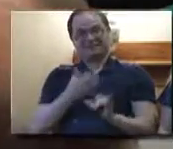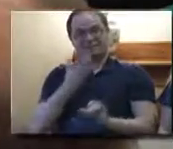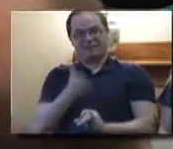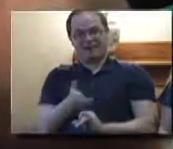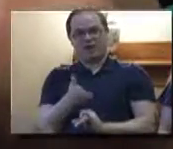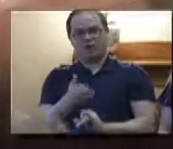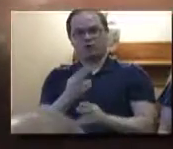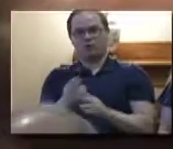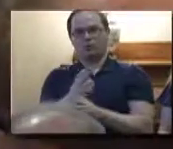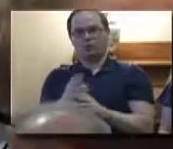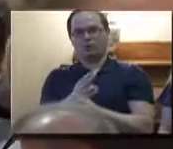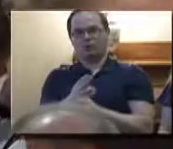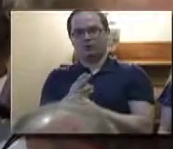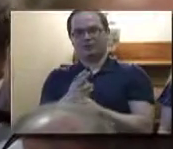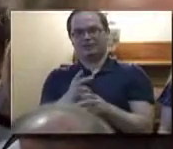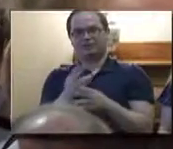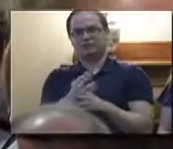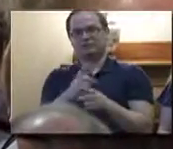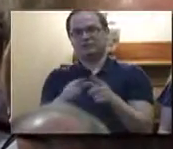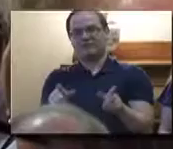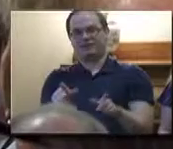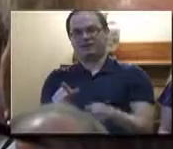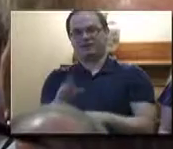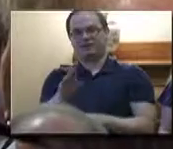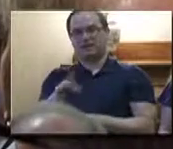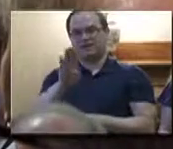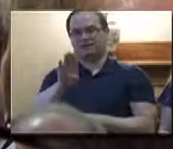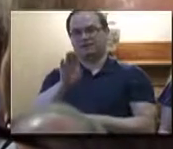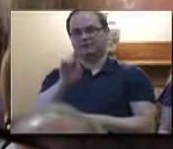talk, we use words, excuse my language, like barf.